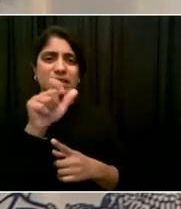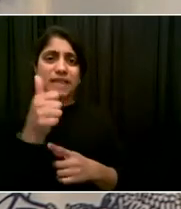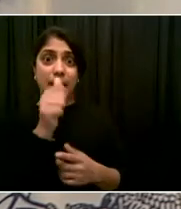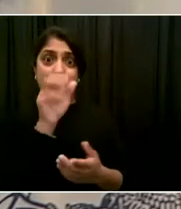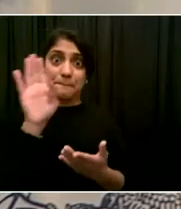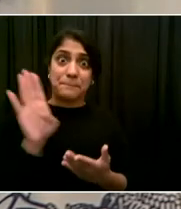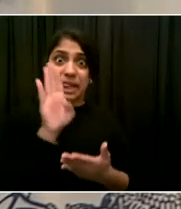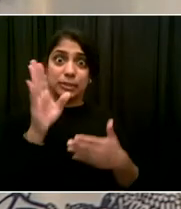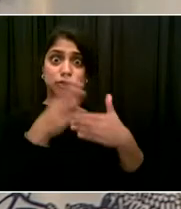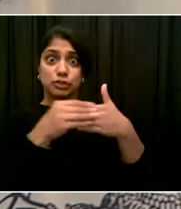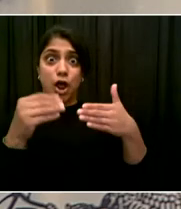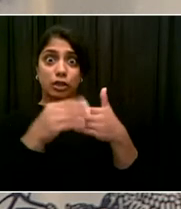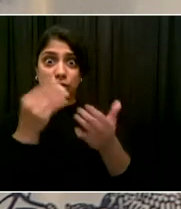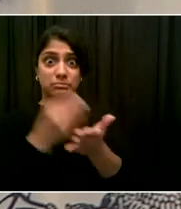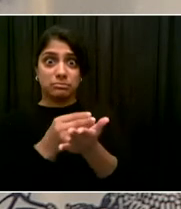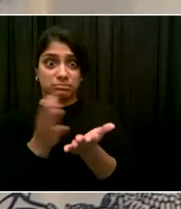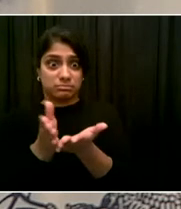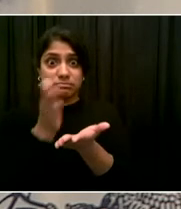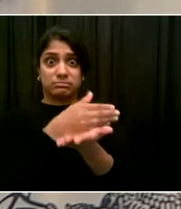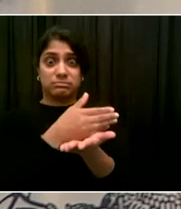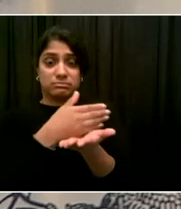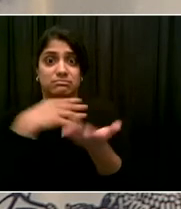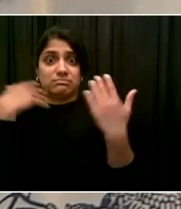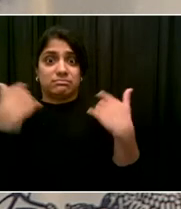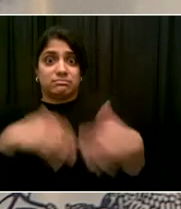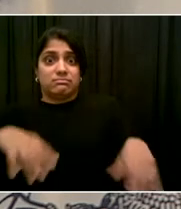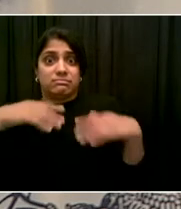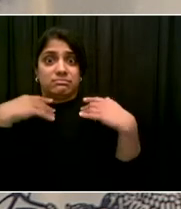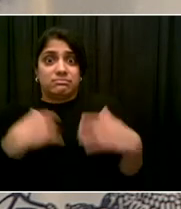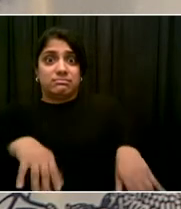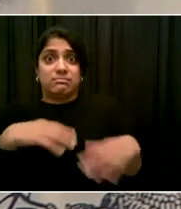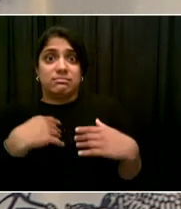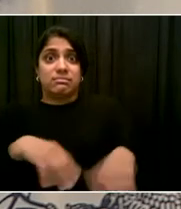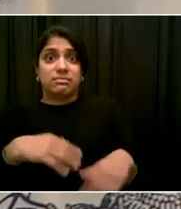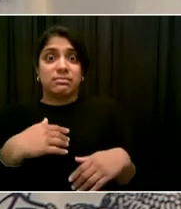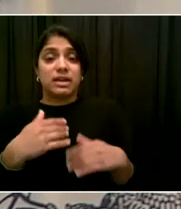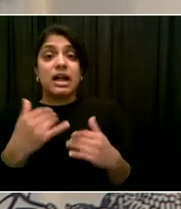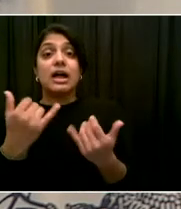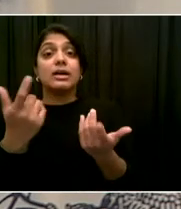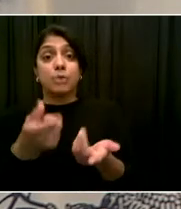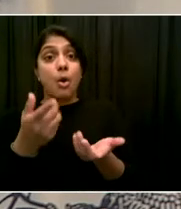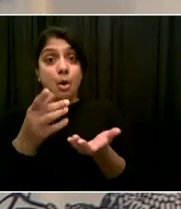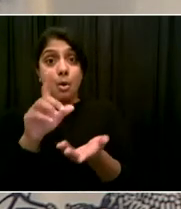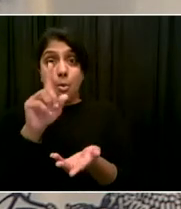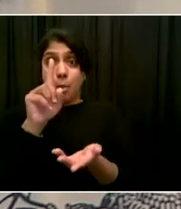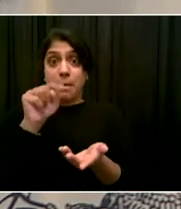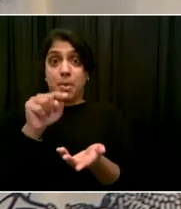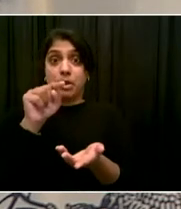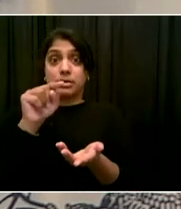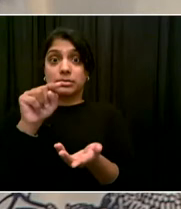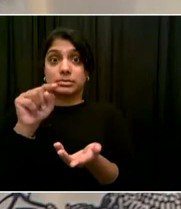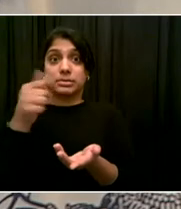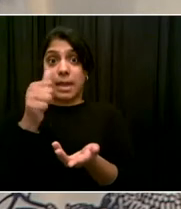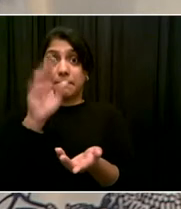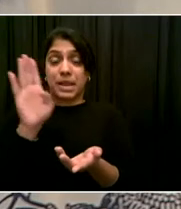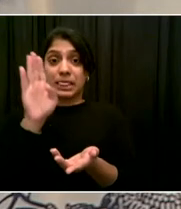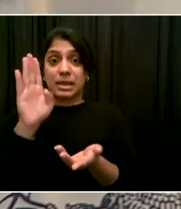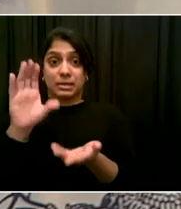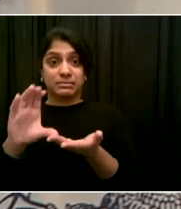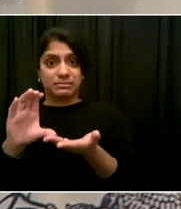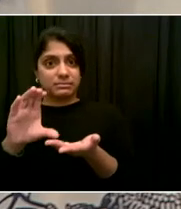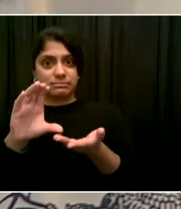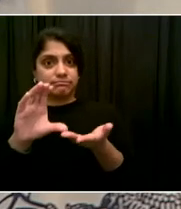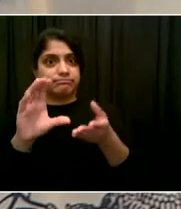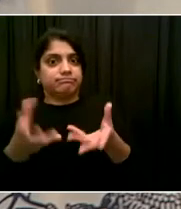3K that won't have funding in a few years. So how do you sort of view your budget legacy? I think when we talk